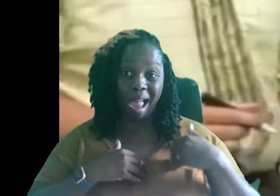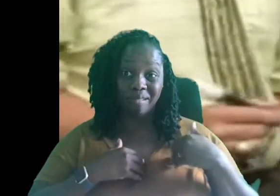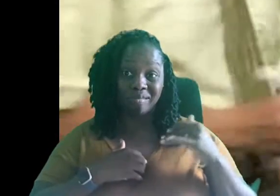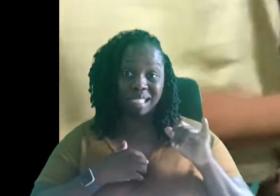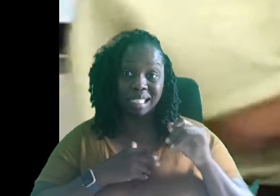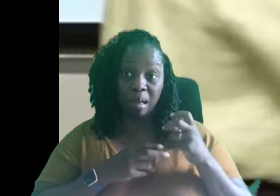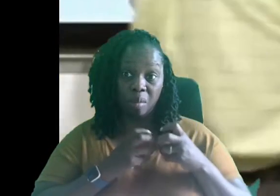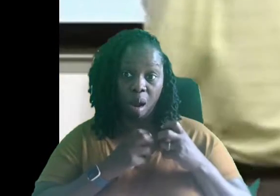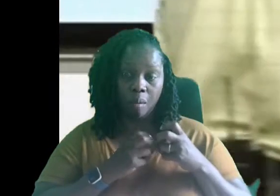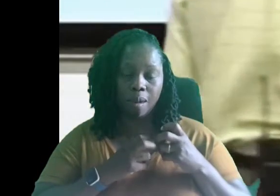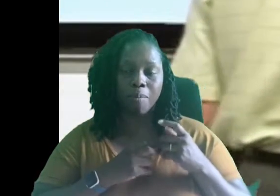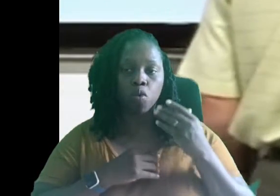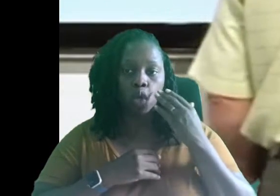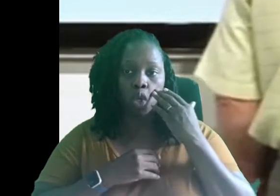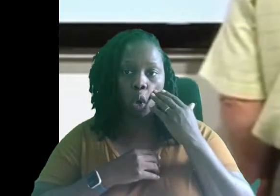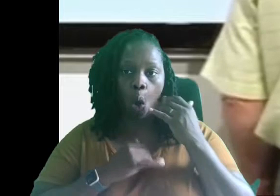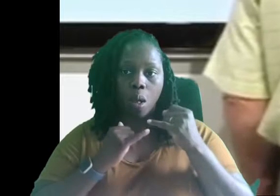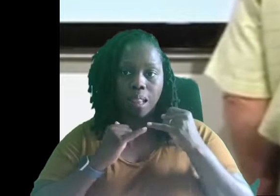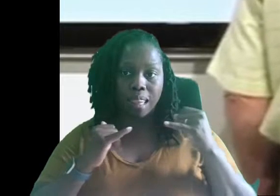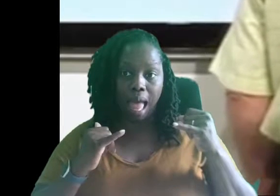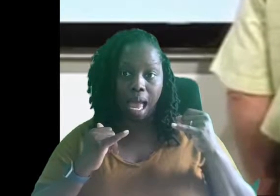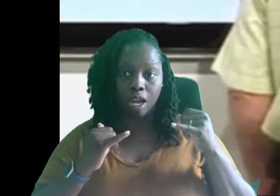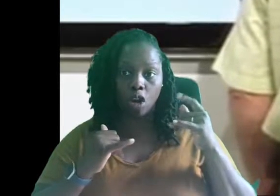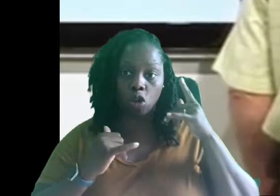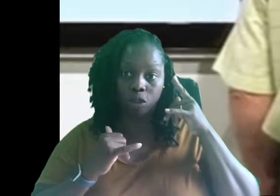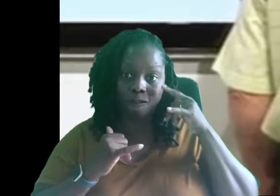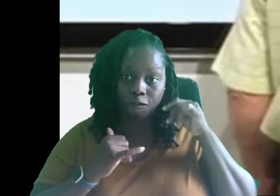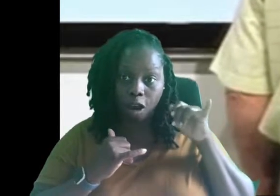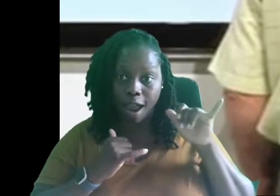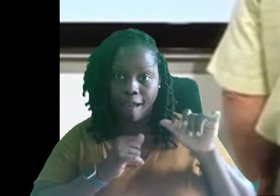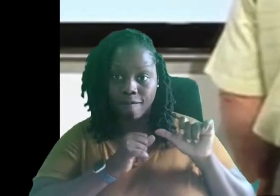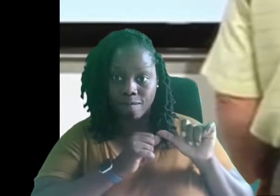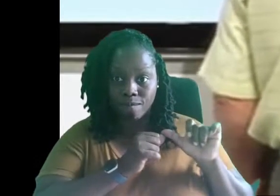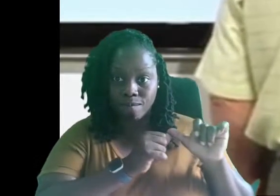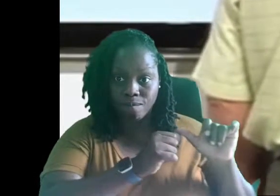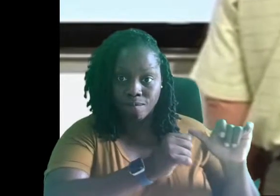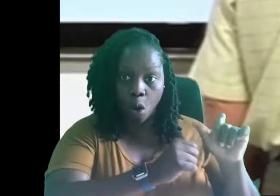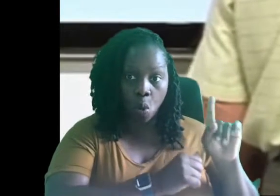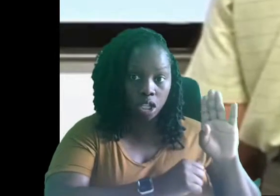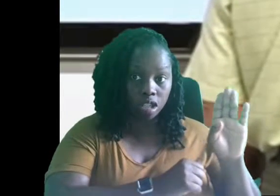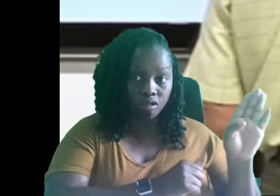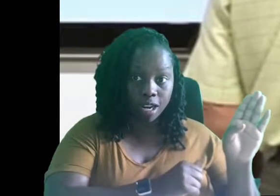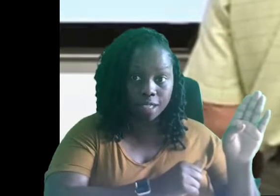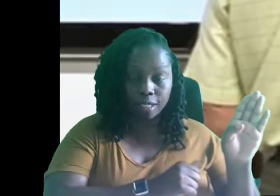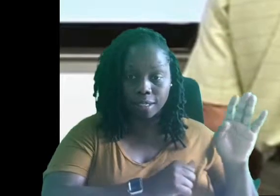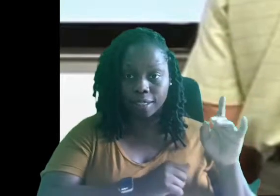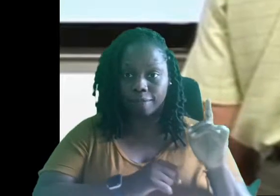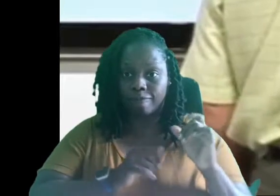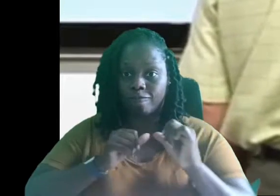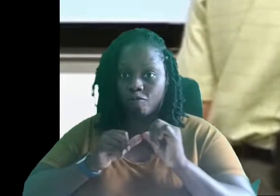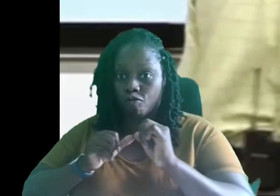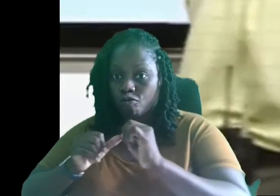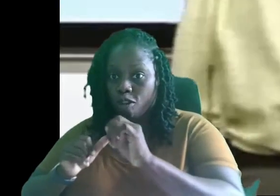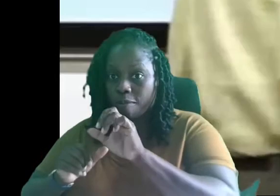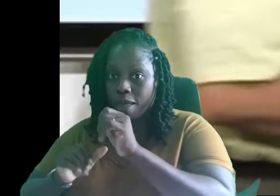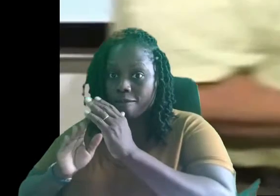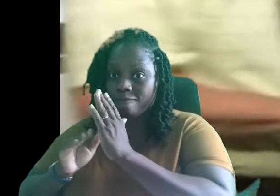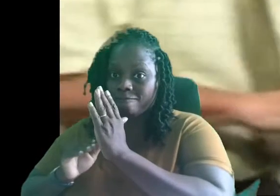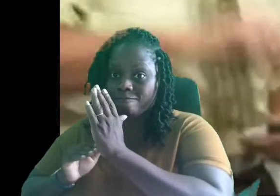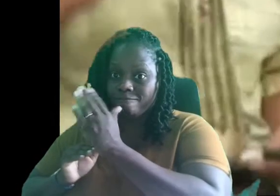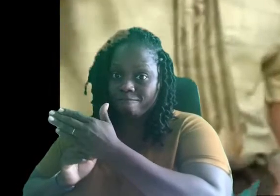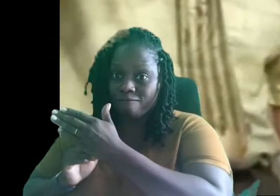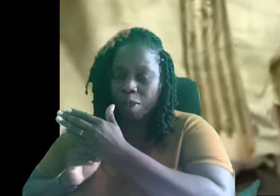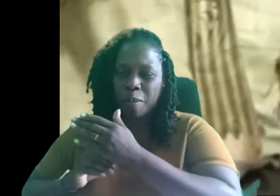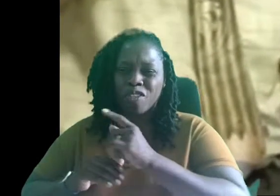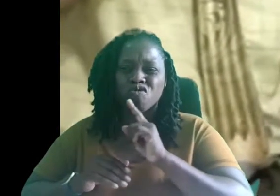And now we have the same problem. A line goes forever in one direction and forever in another